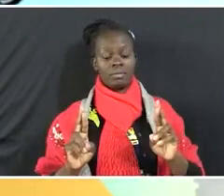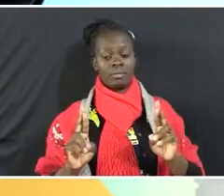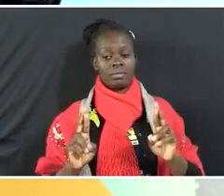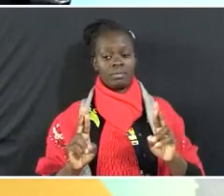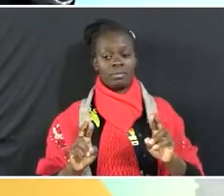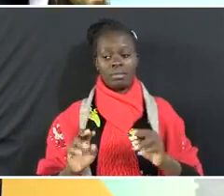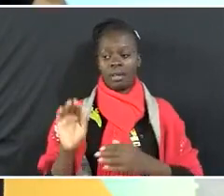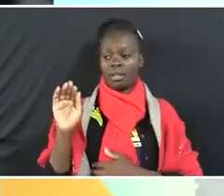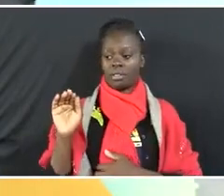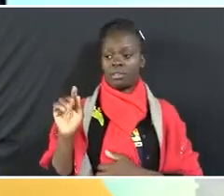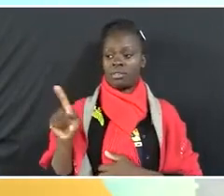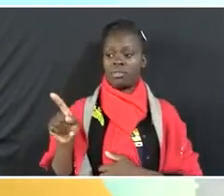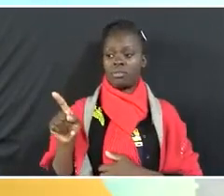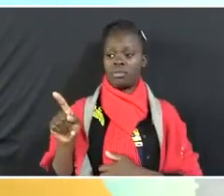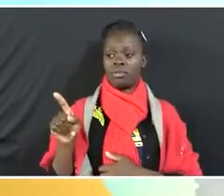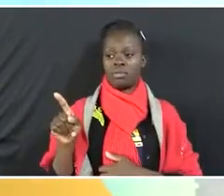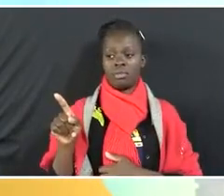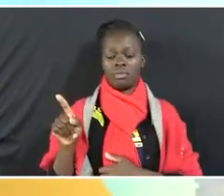you done it?